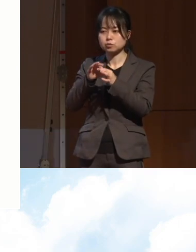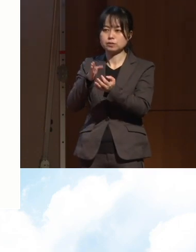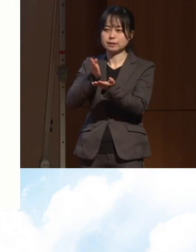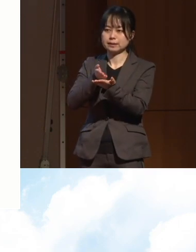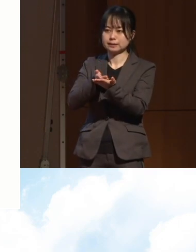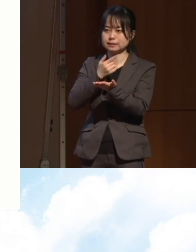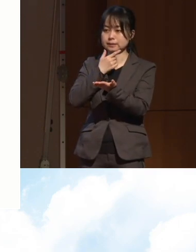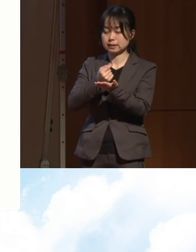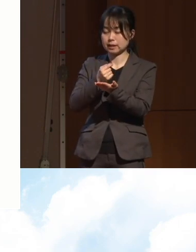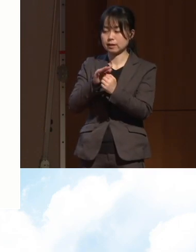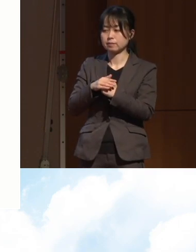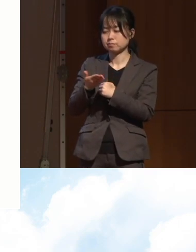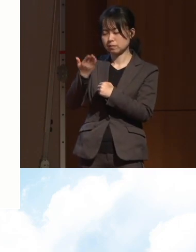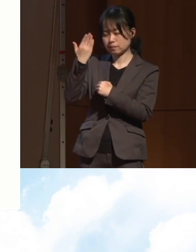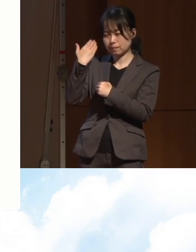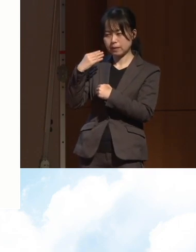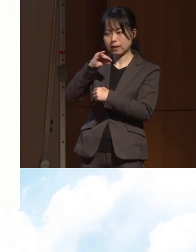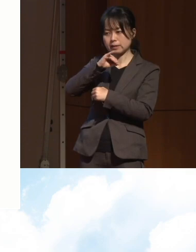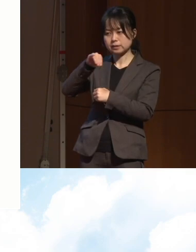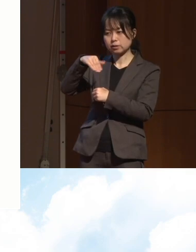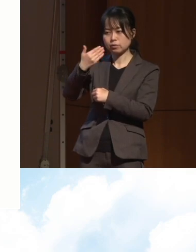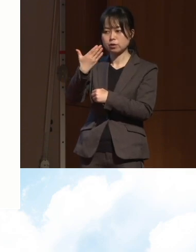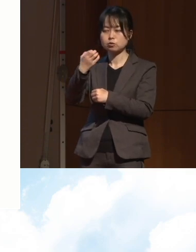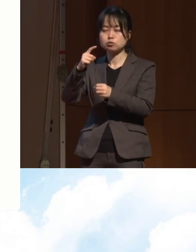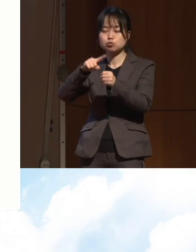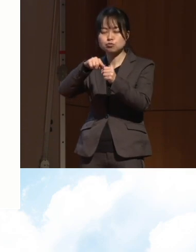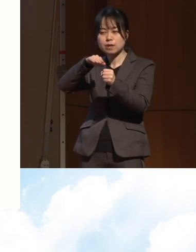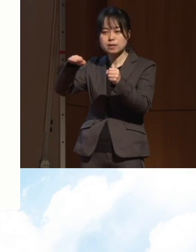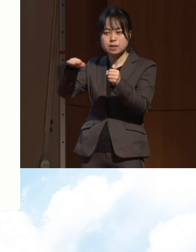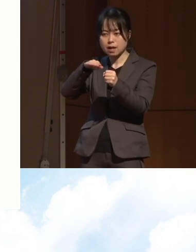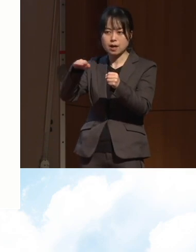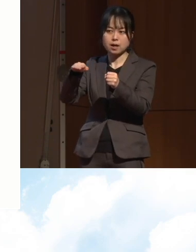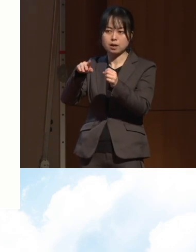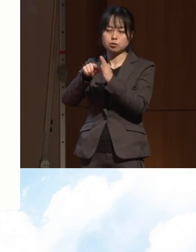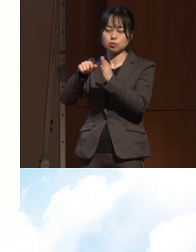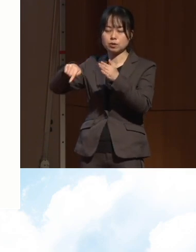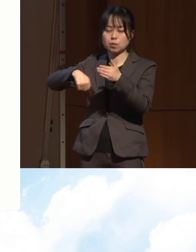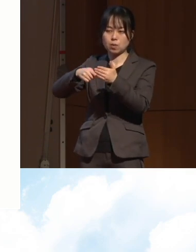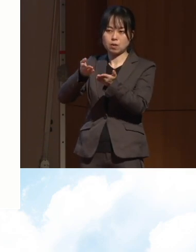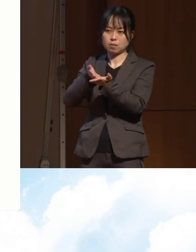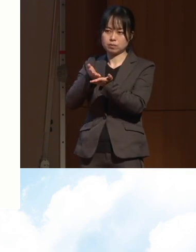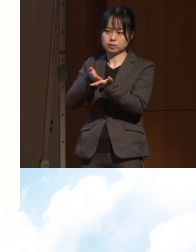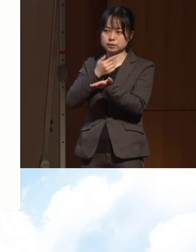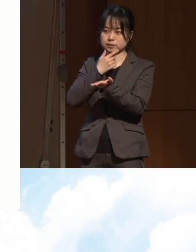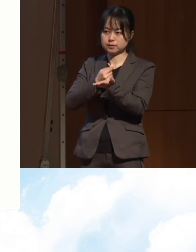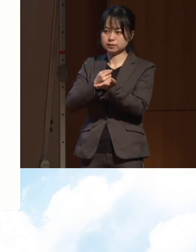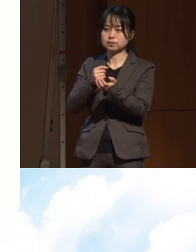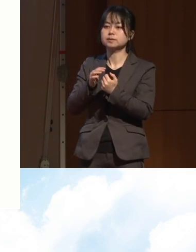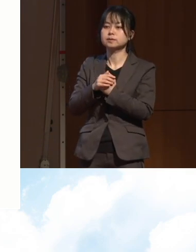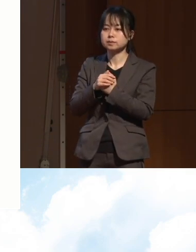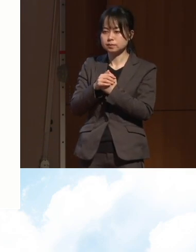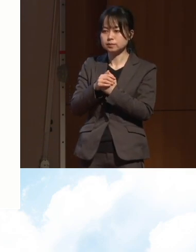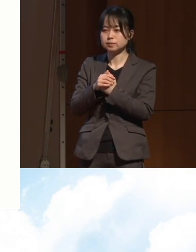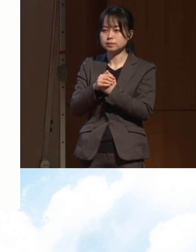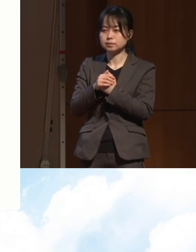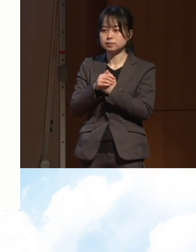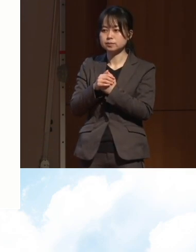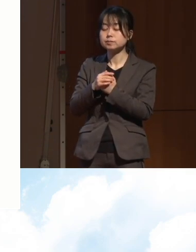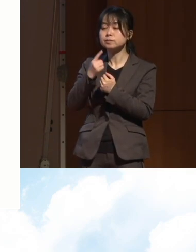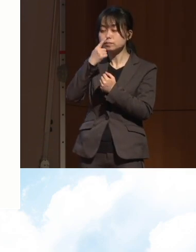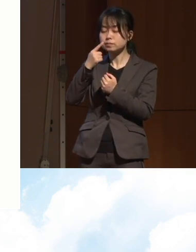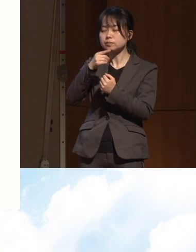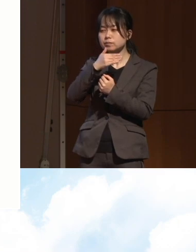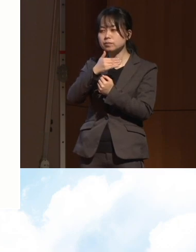to realize that we need to be preparing ahead of time for these things that are out there and